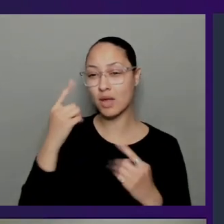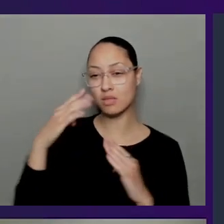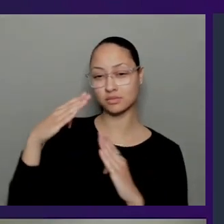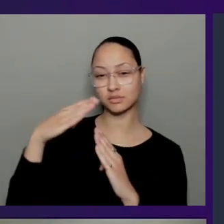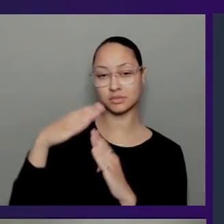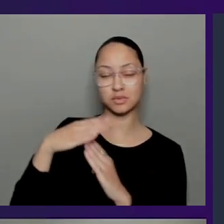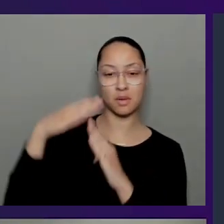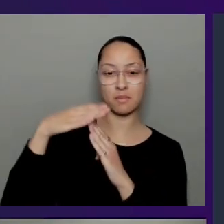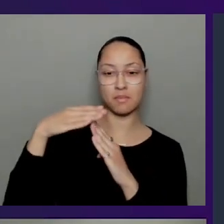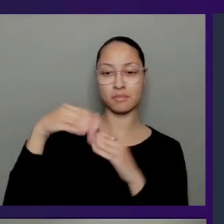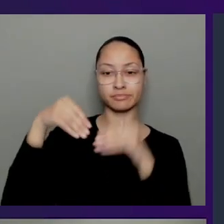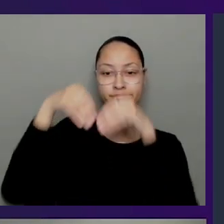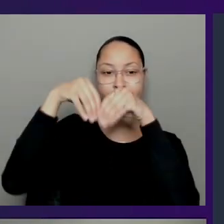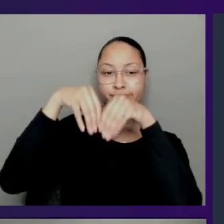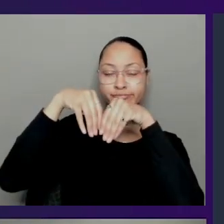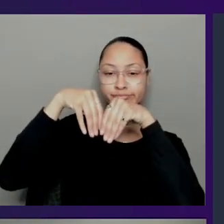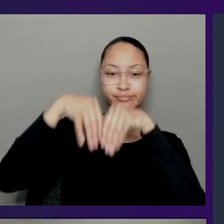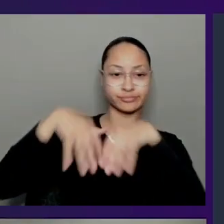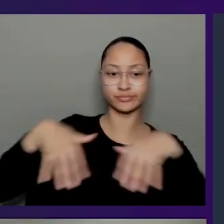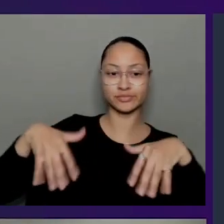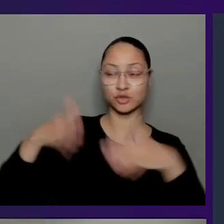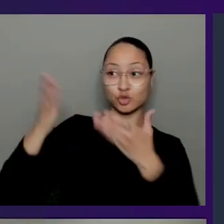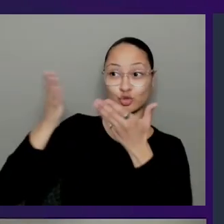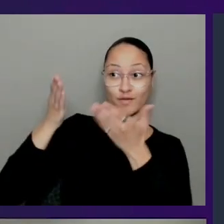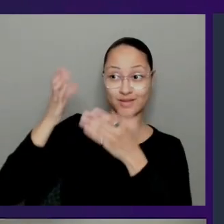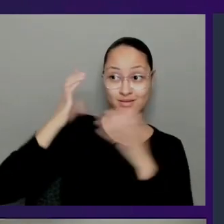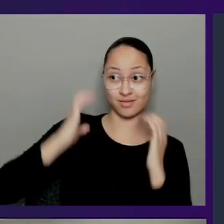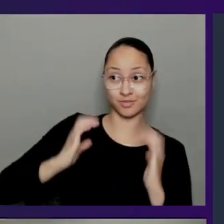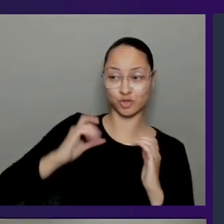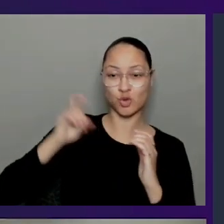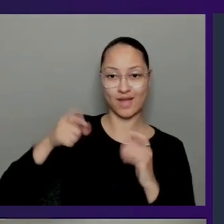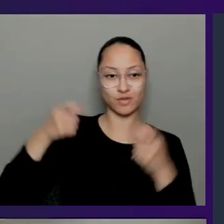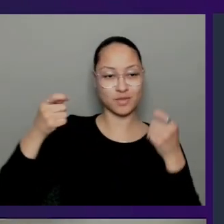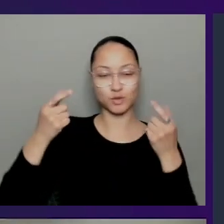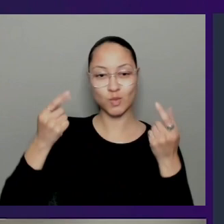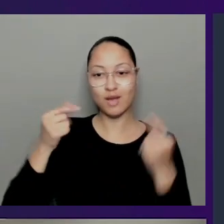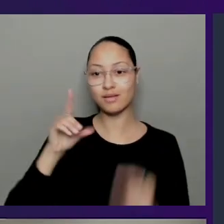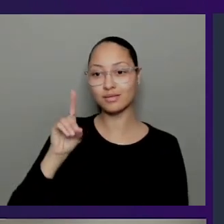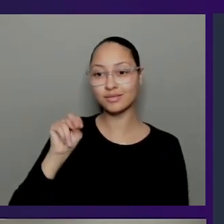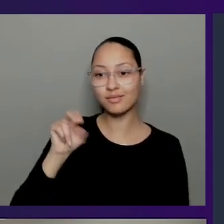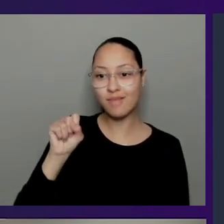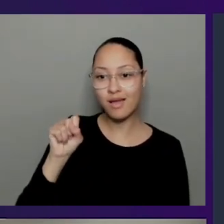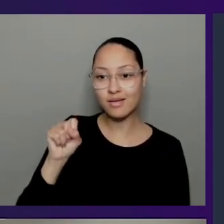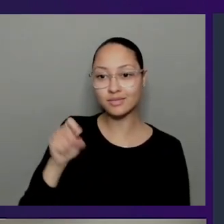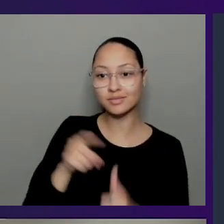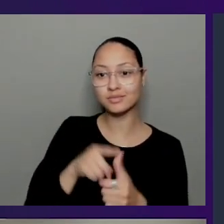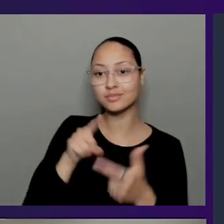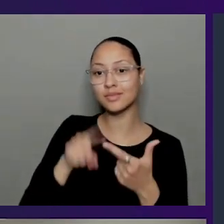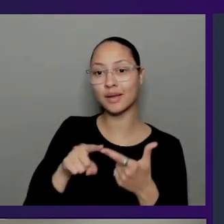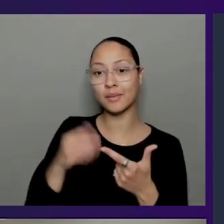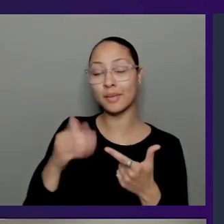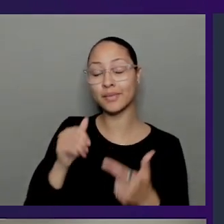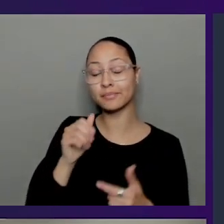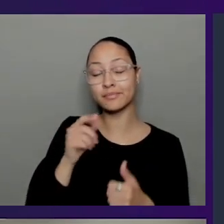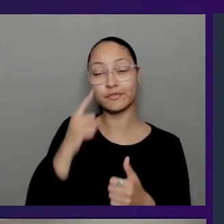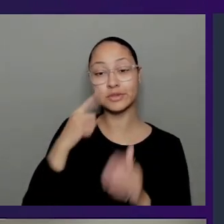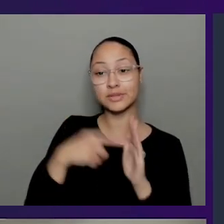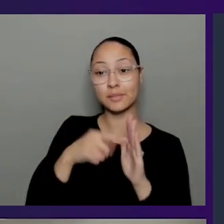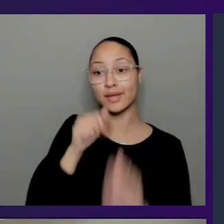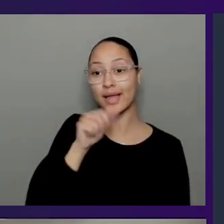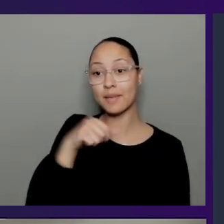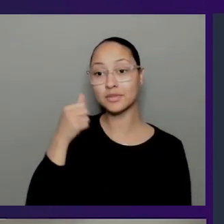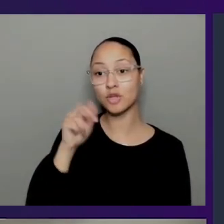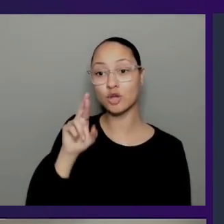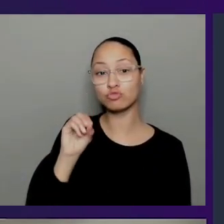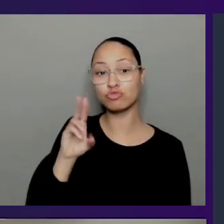your customers, you need to manage your DNS, usually with something like Amazon Route 53. You would